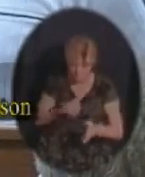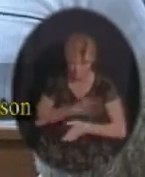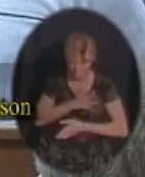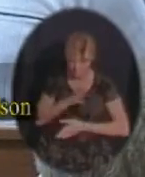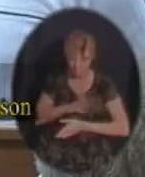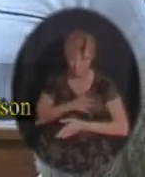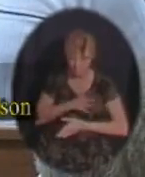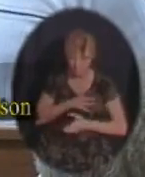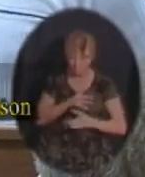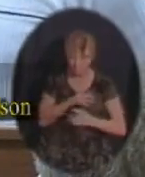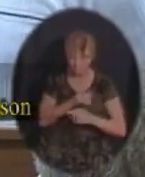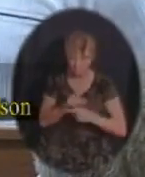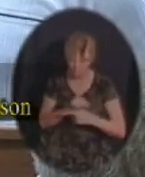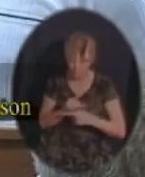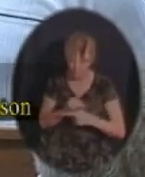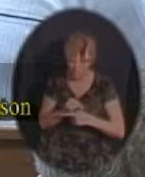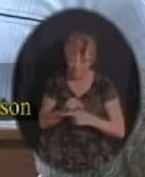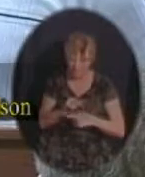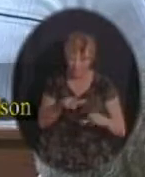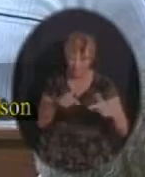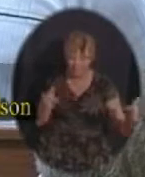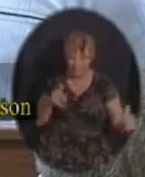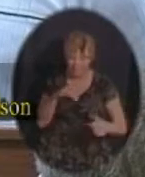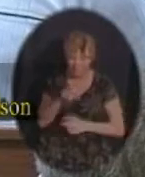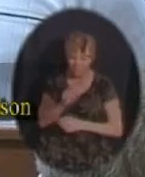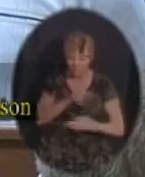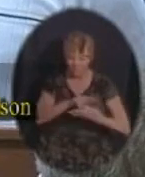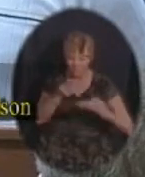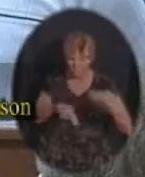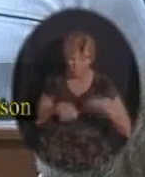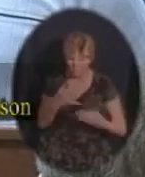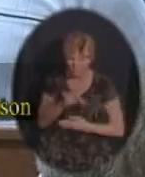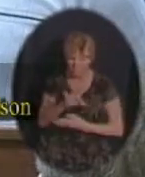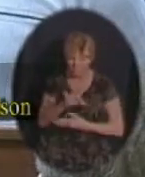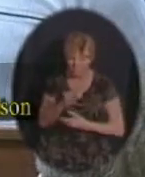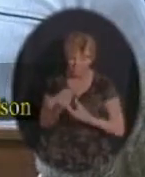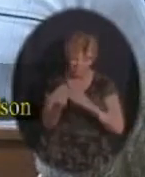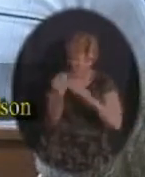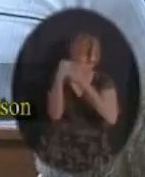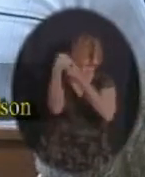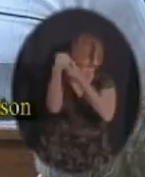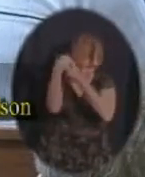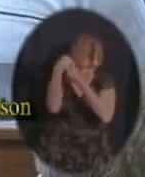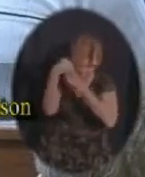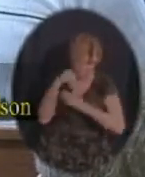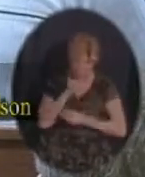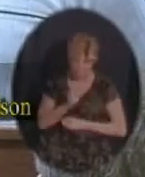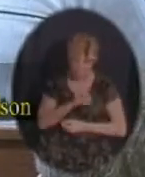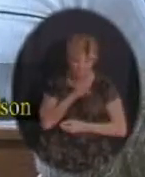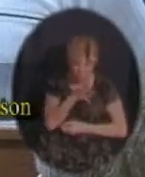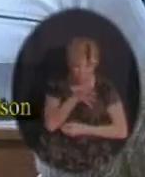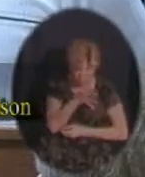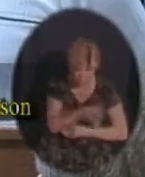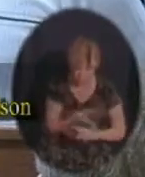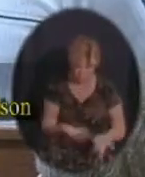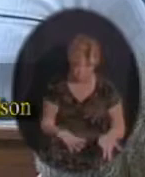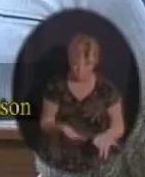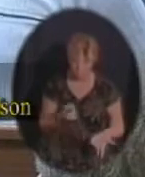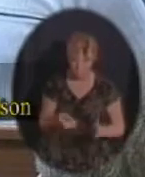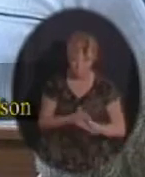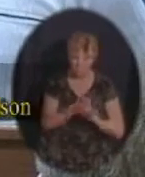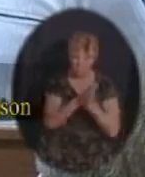input, not the result of output. You become proficient in language because of what you